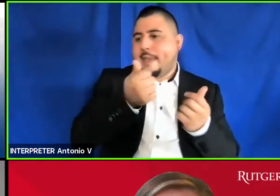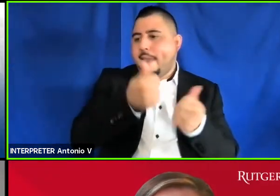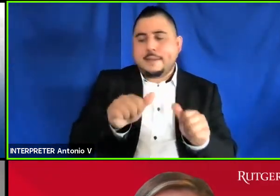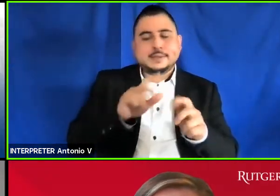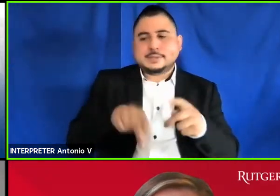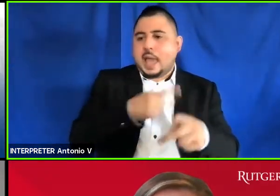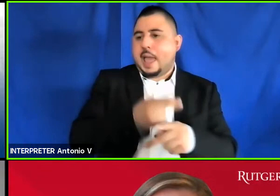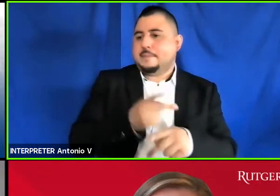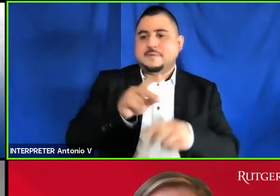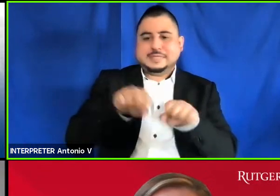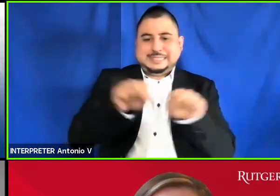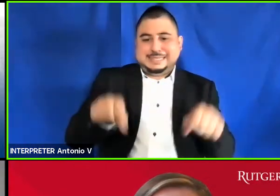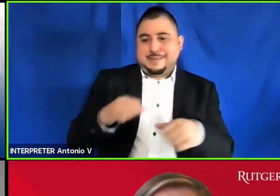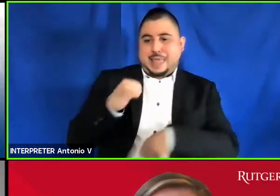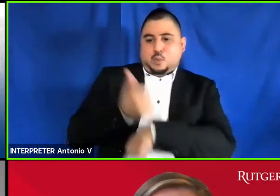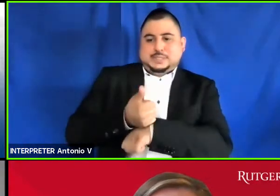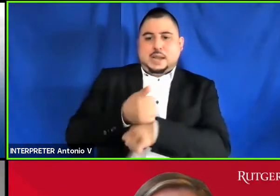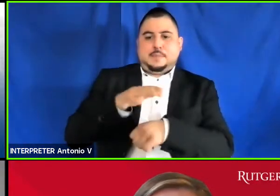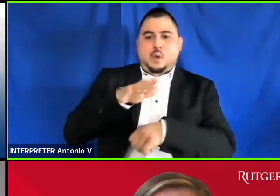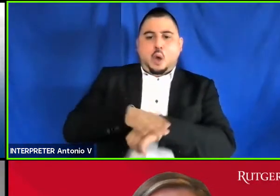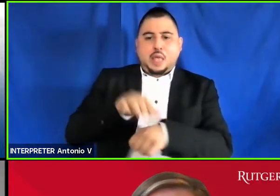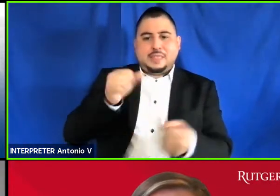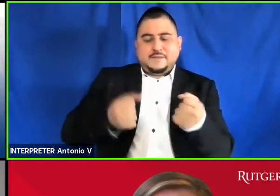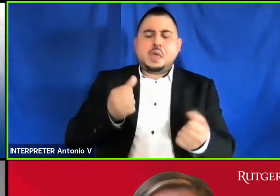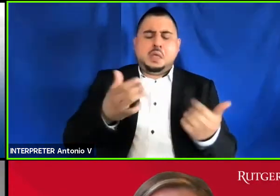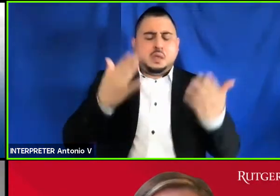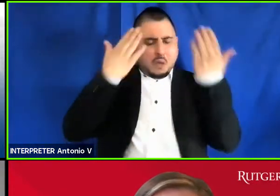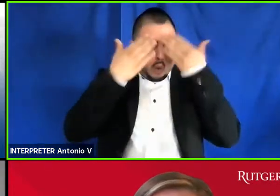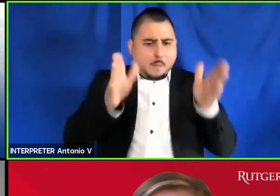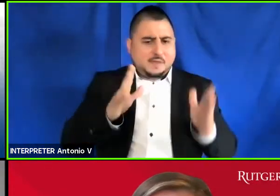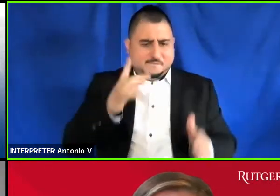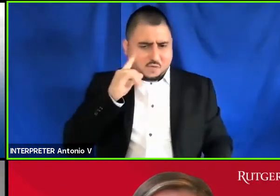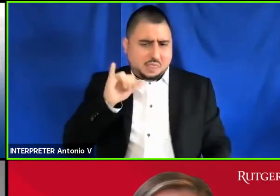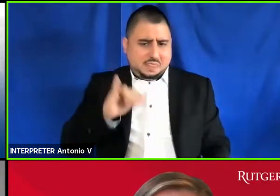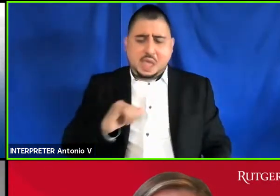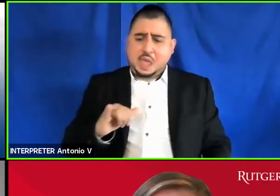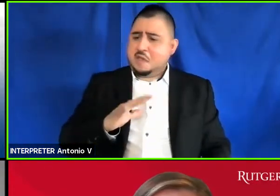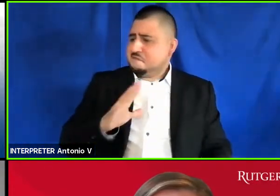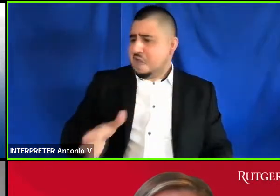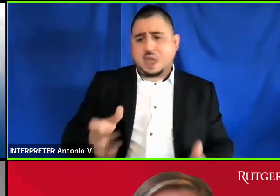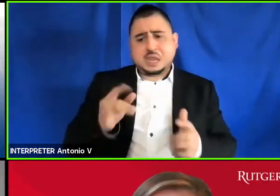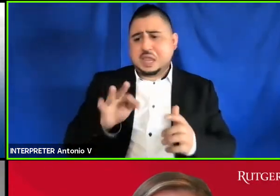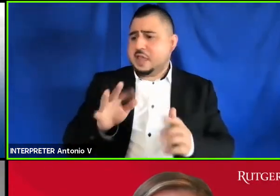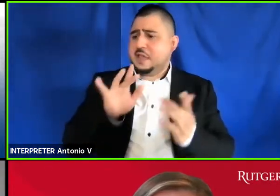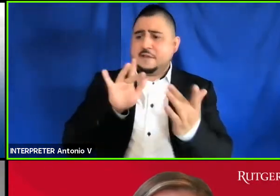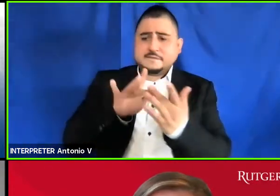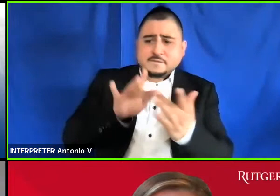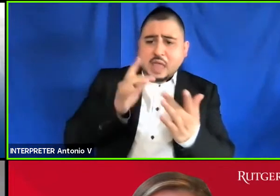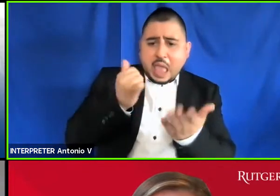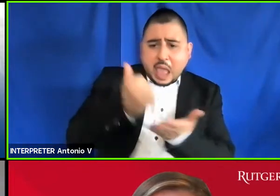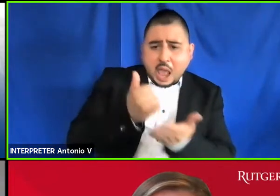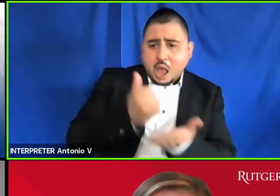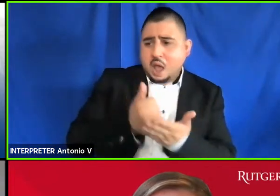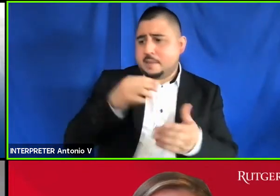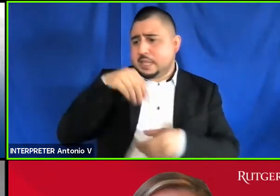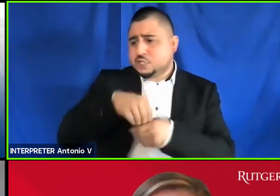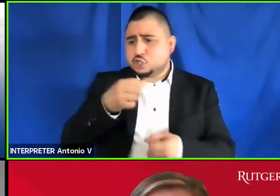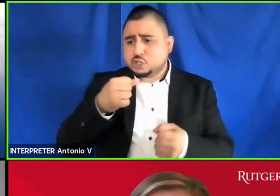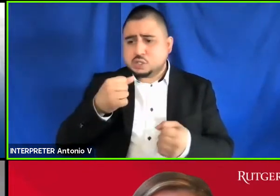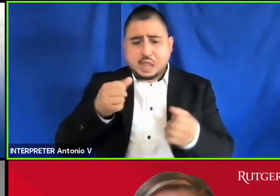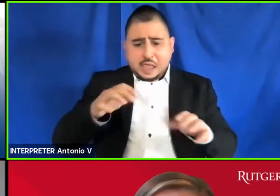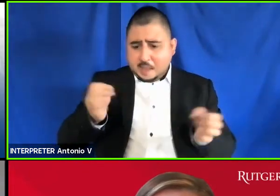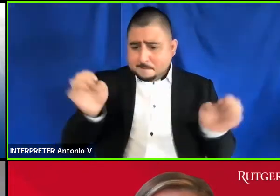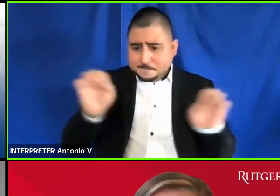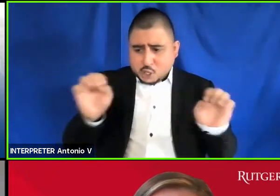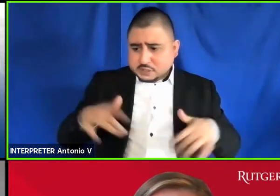interface was on board the vehicle to, reach out for help, or if they needed assistance, whether it's an internal emergency event in the car or